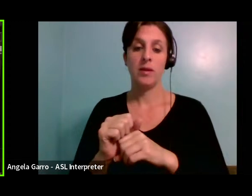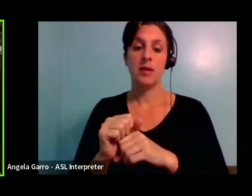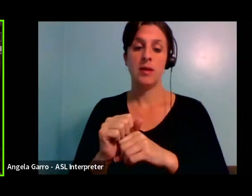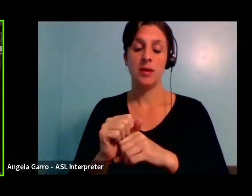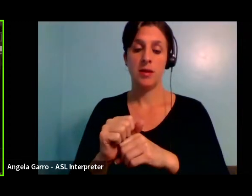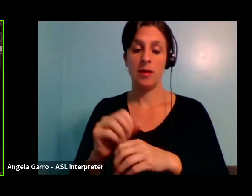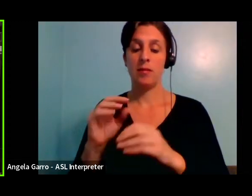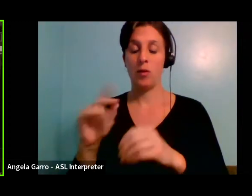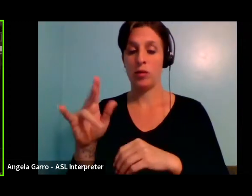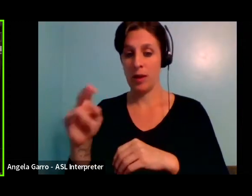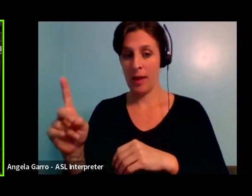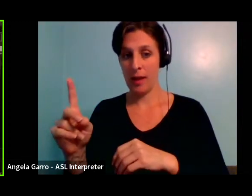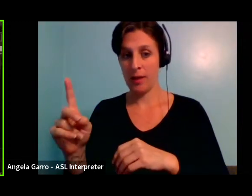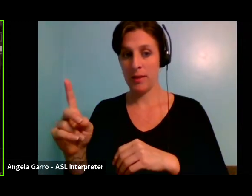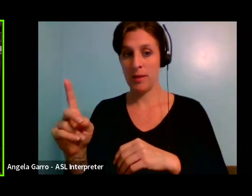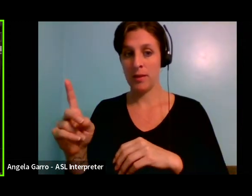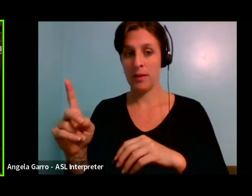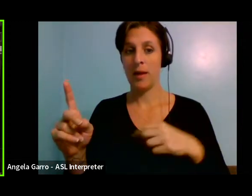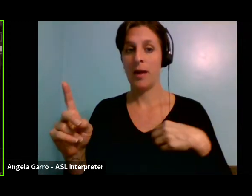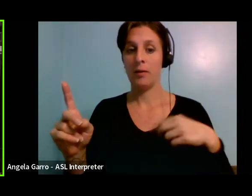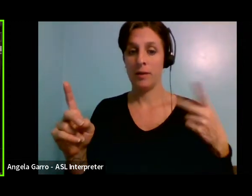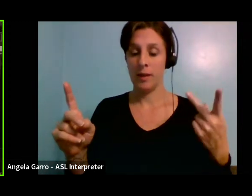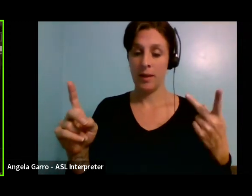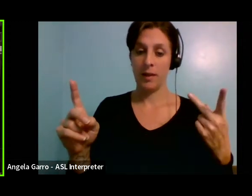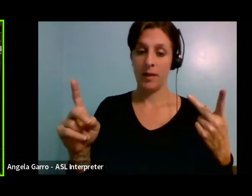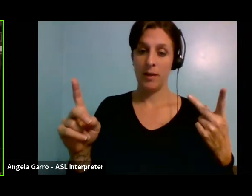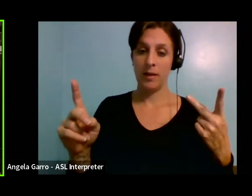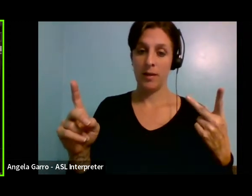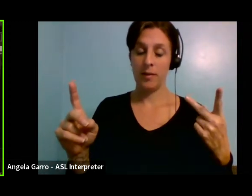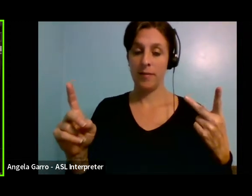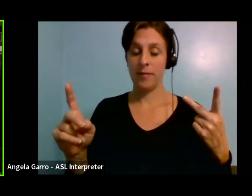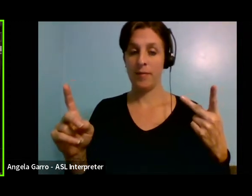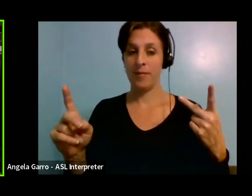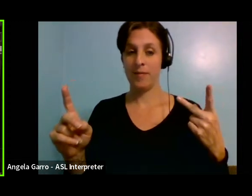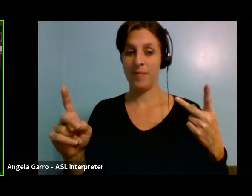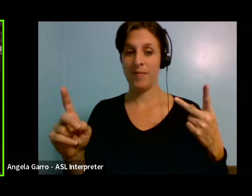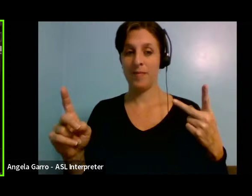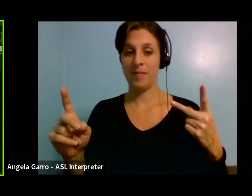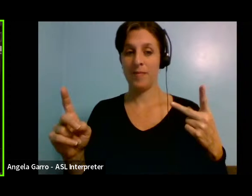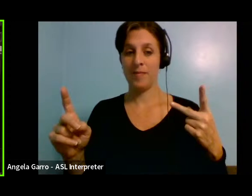trustee Land. I will second.